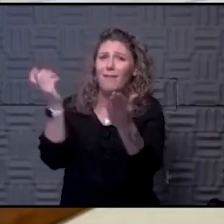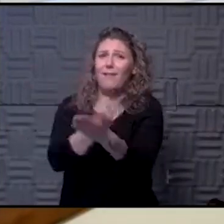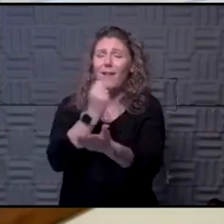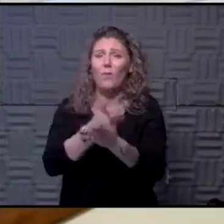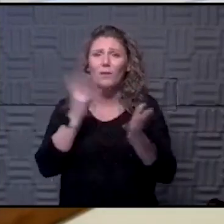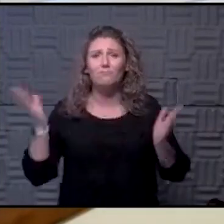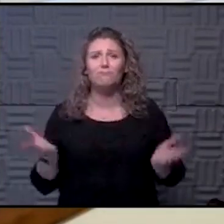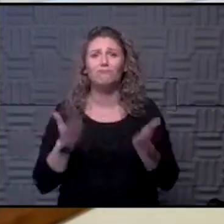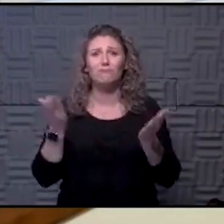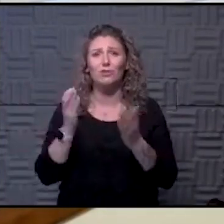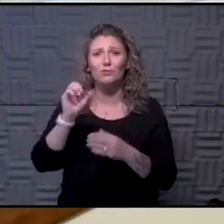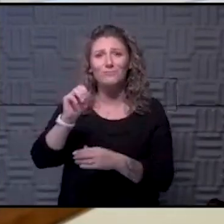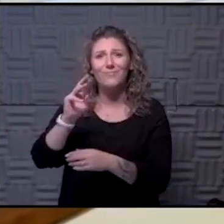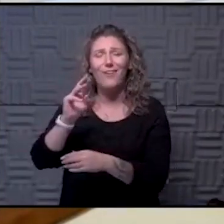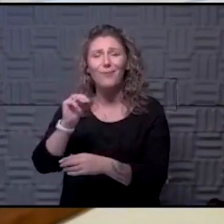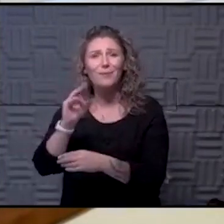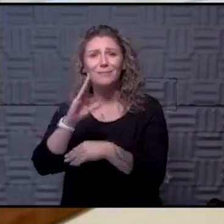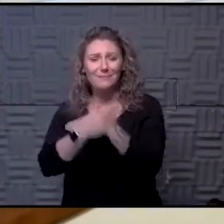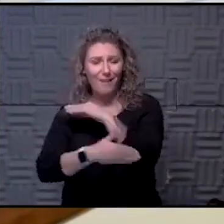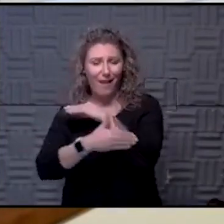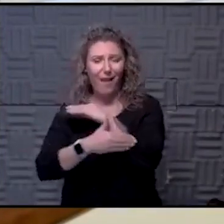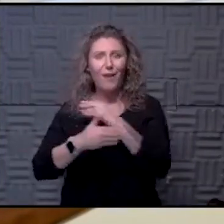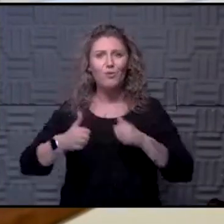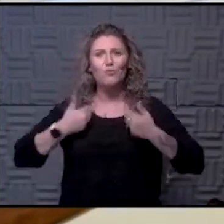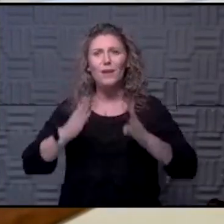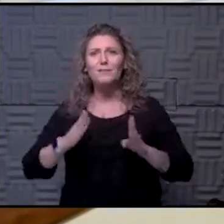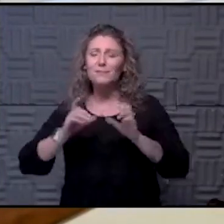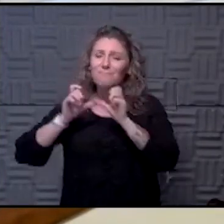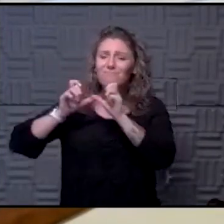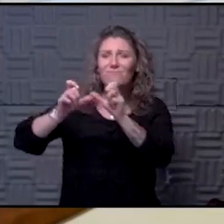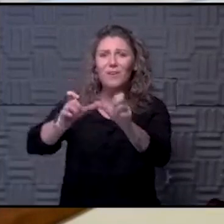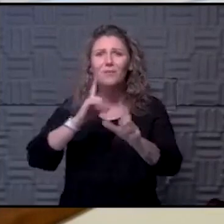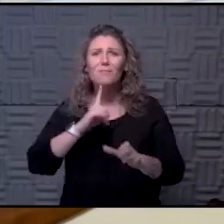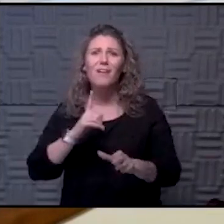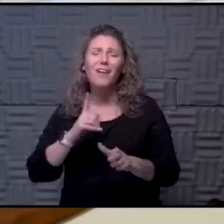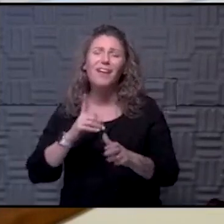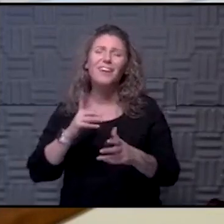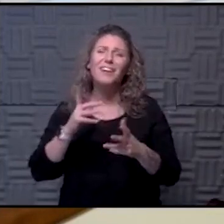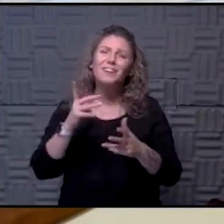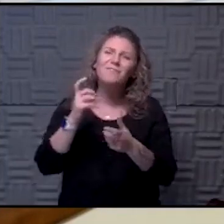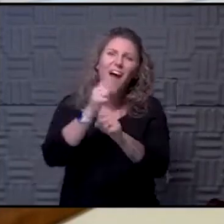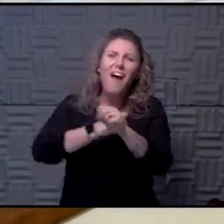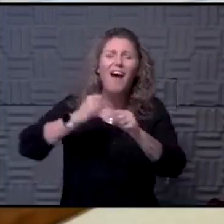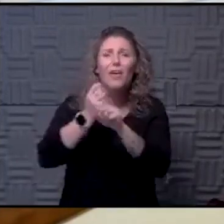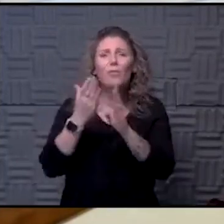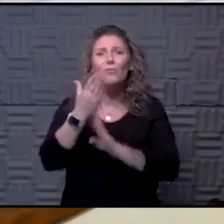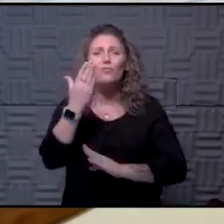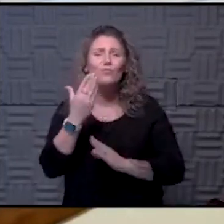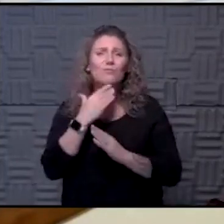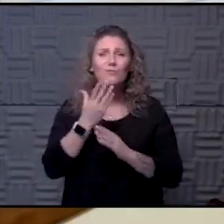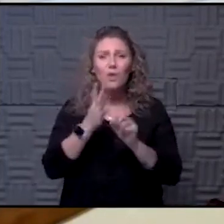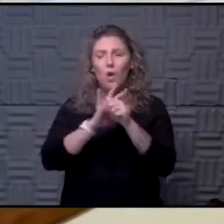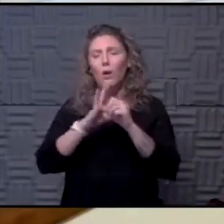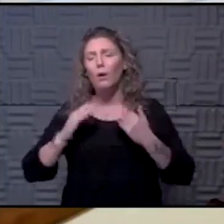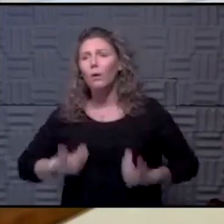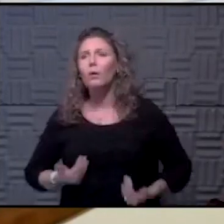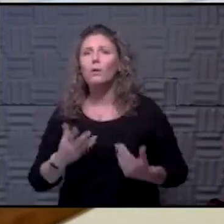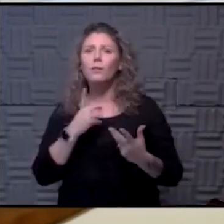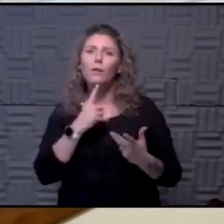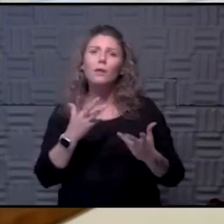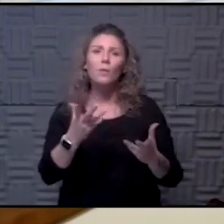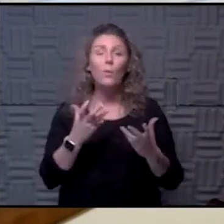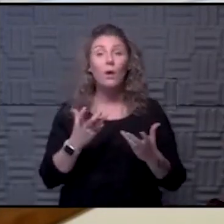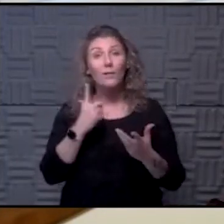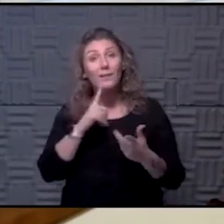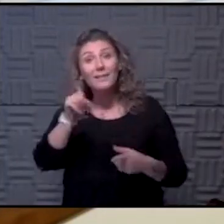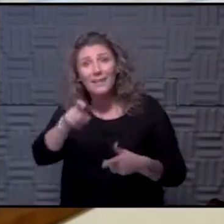County residents to keep it up, fight through that COVID fatigue. I promise you, we're all feeling it. We all want to work through this.